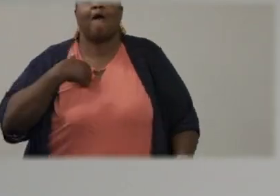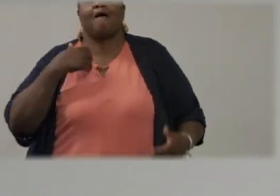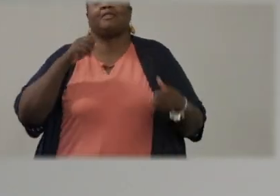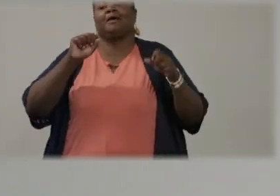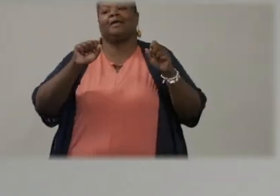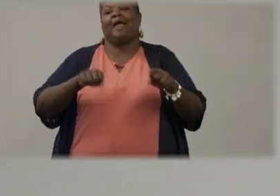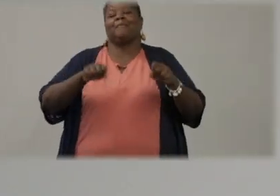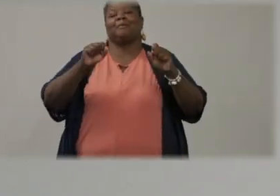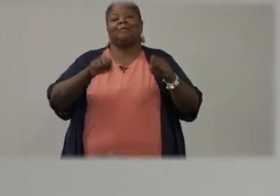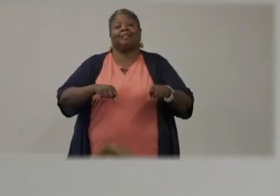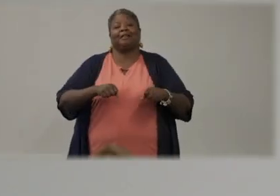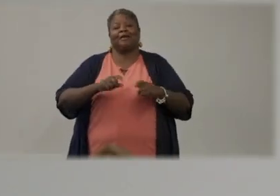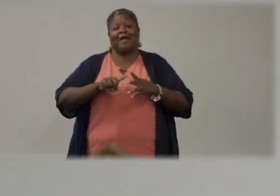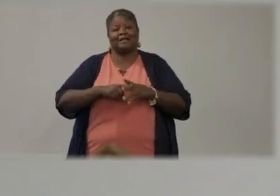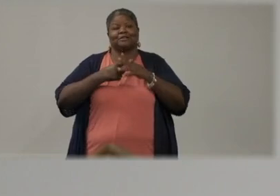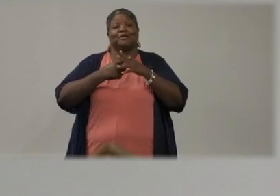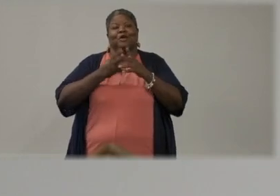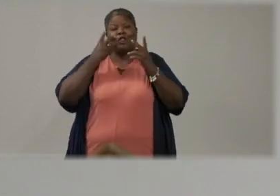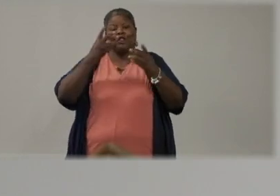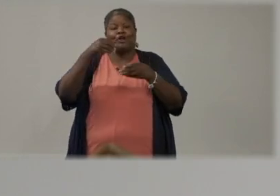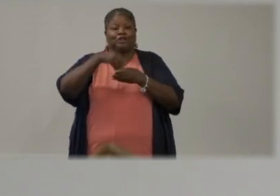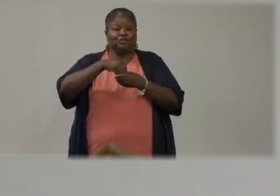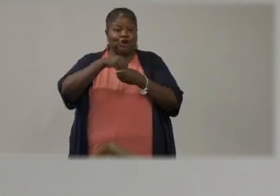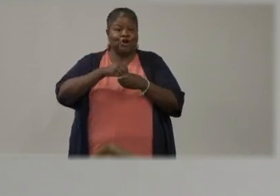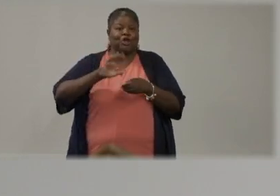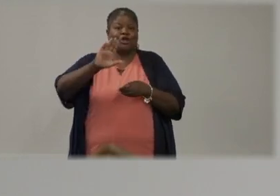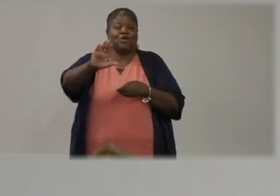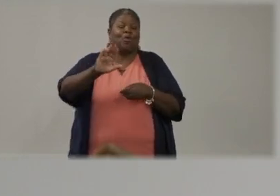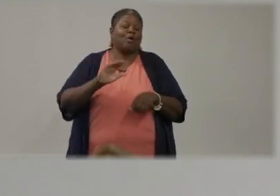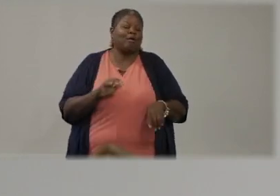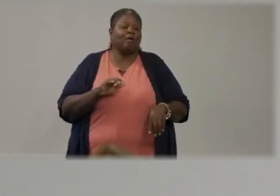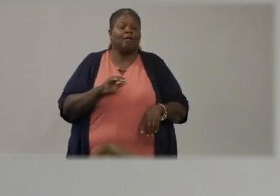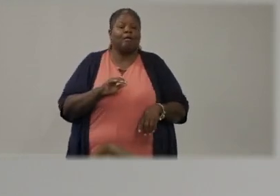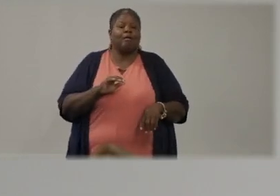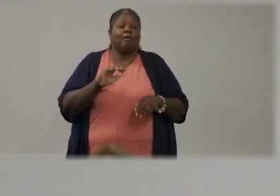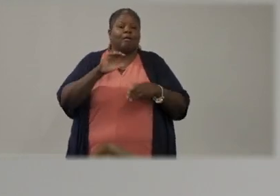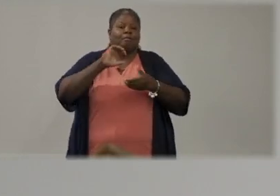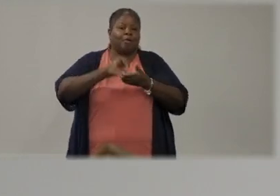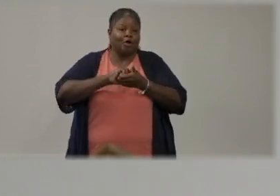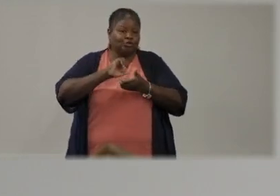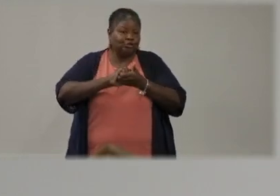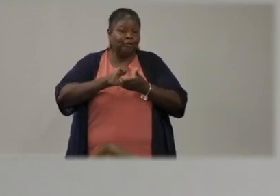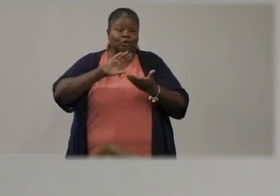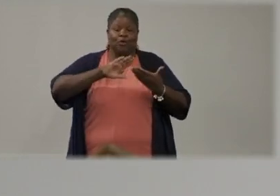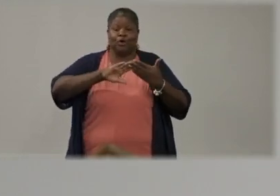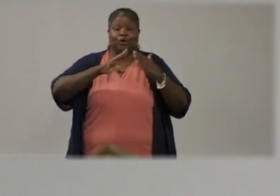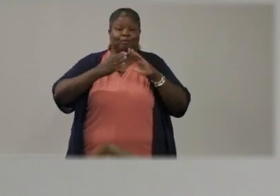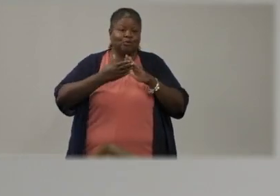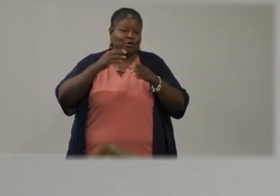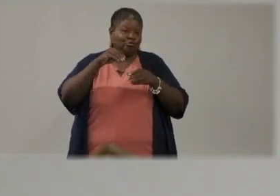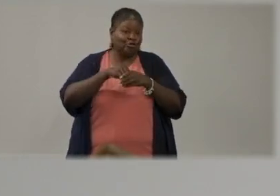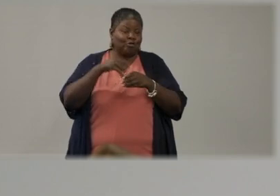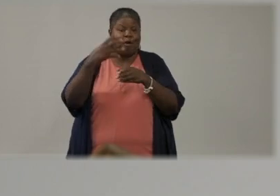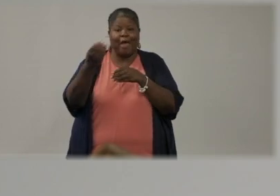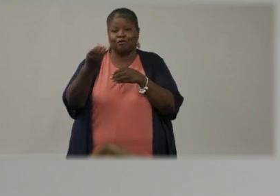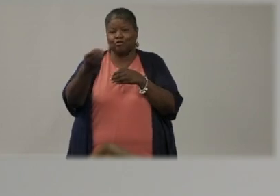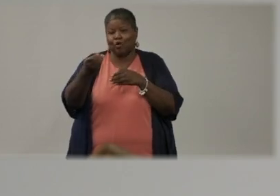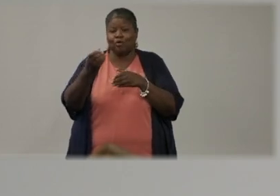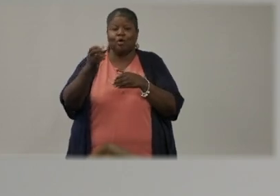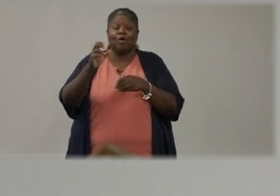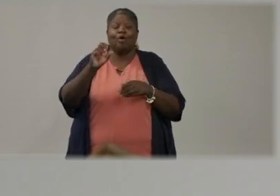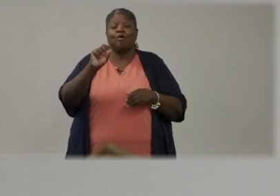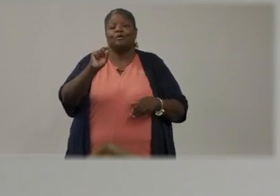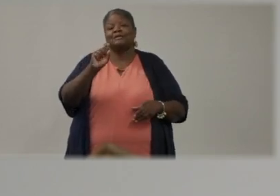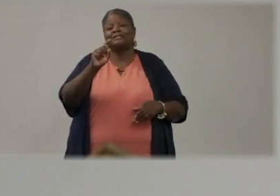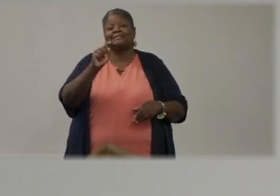capability executed, look internally, look within your partnerships, your community, internal, external stakeholders,